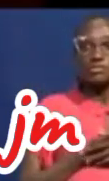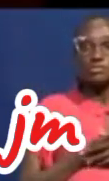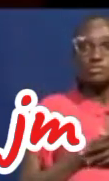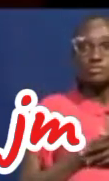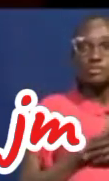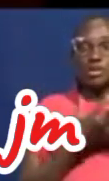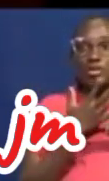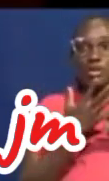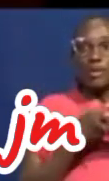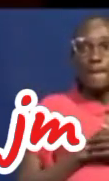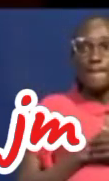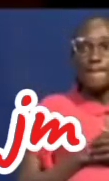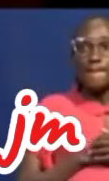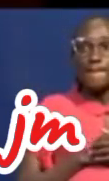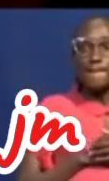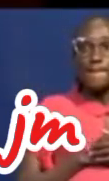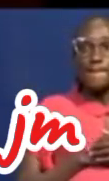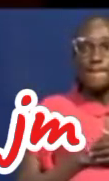where